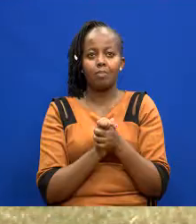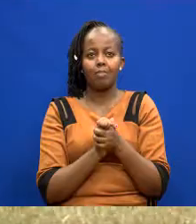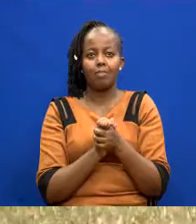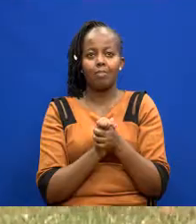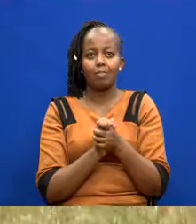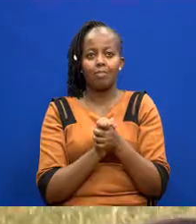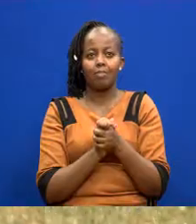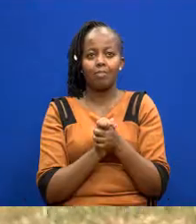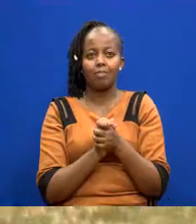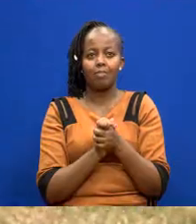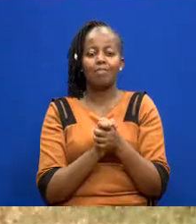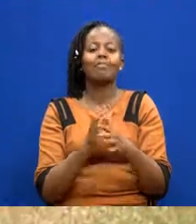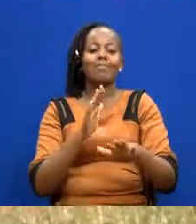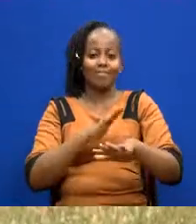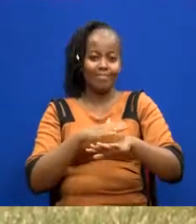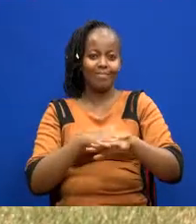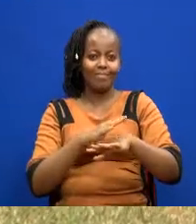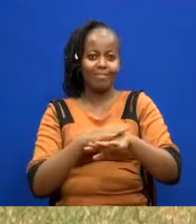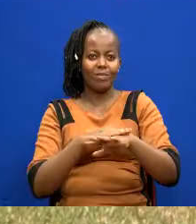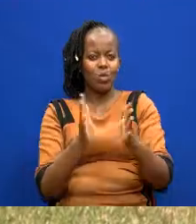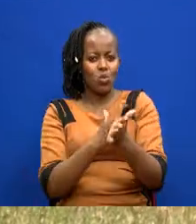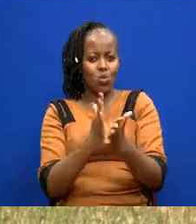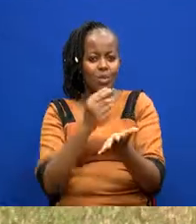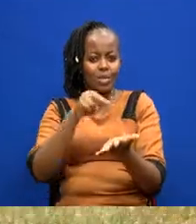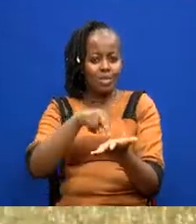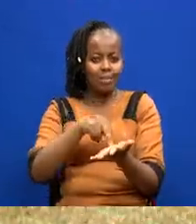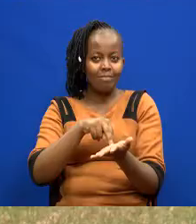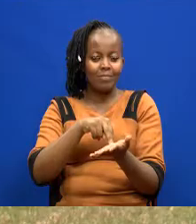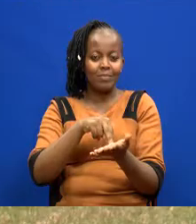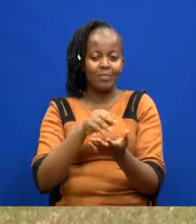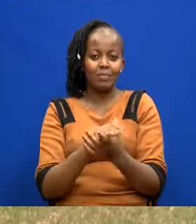Easy tackle. Okay, good. Quickly back on your feet.